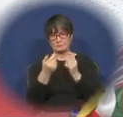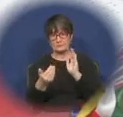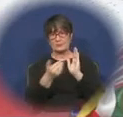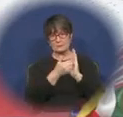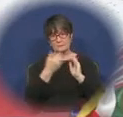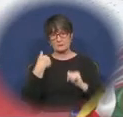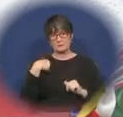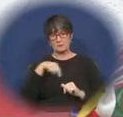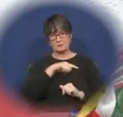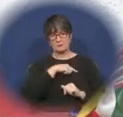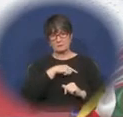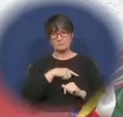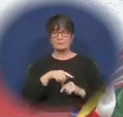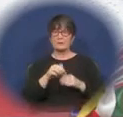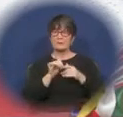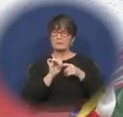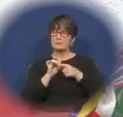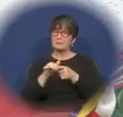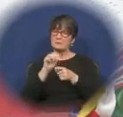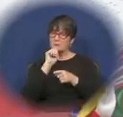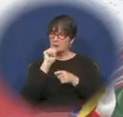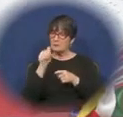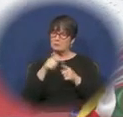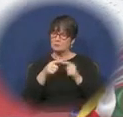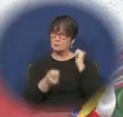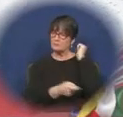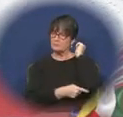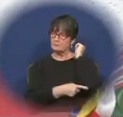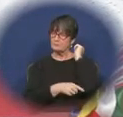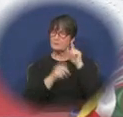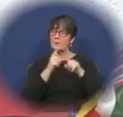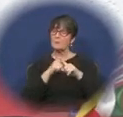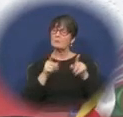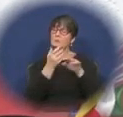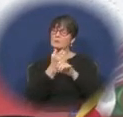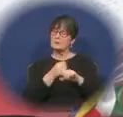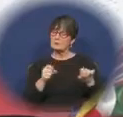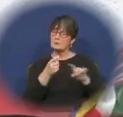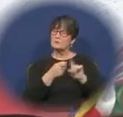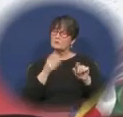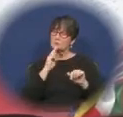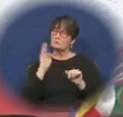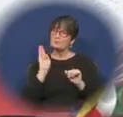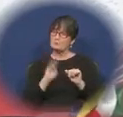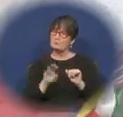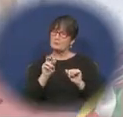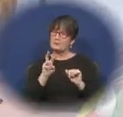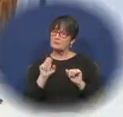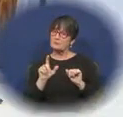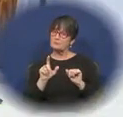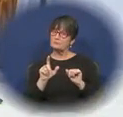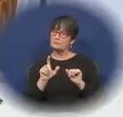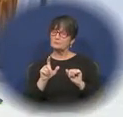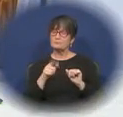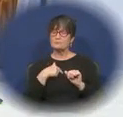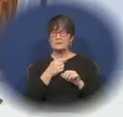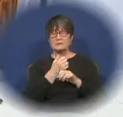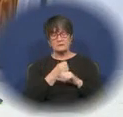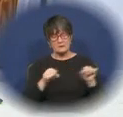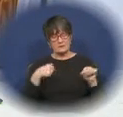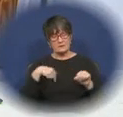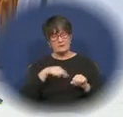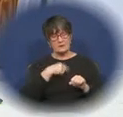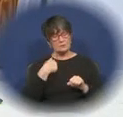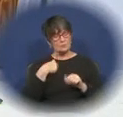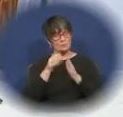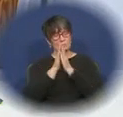who trespass against us. And lead us not into temptation, but deliver us from evil. Deliver us, Lord,